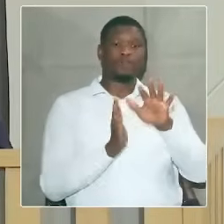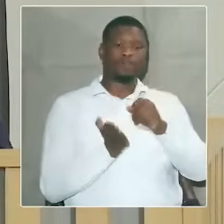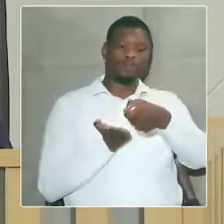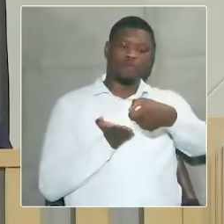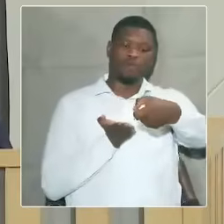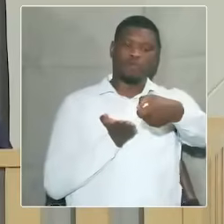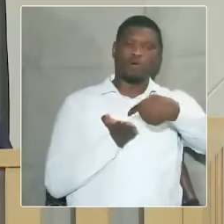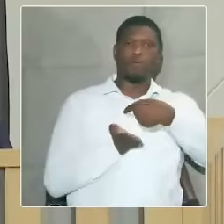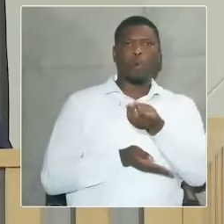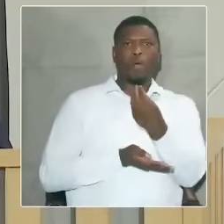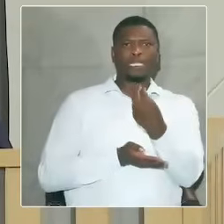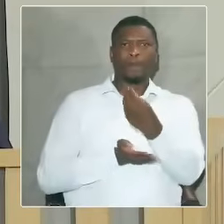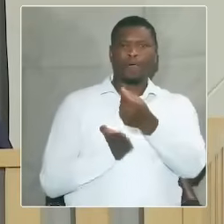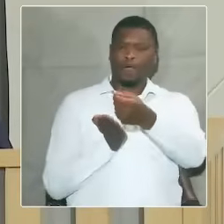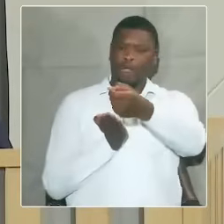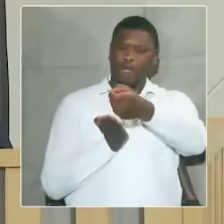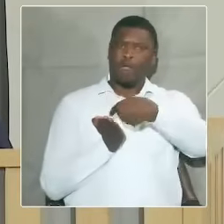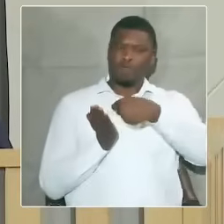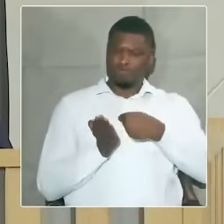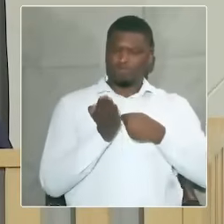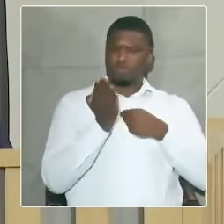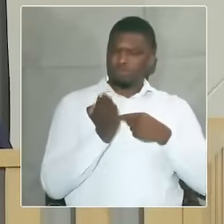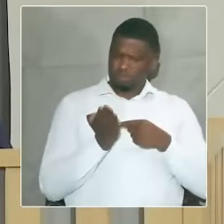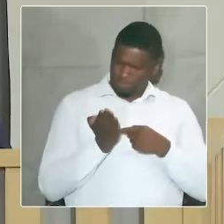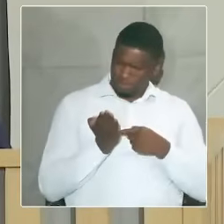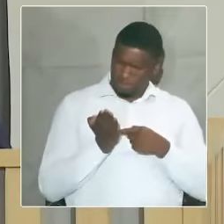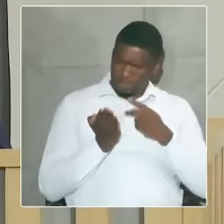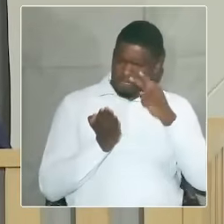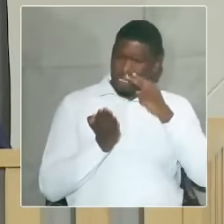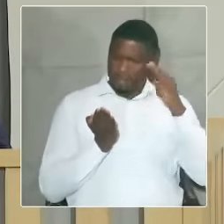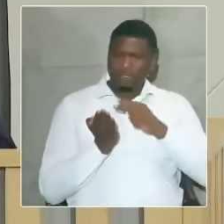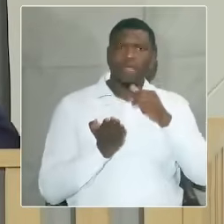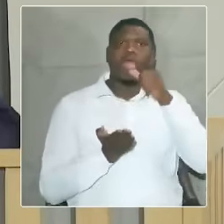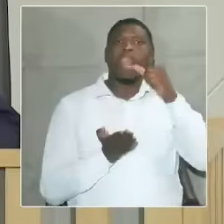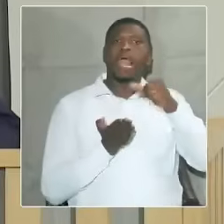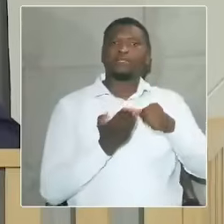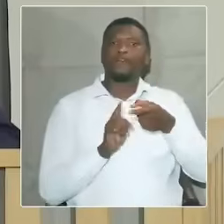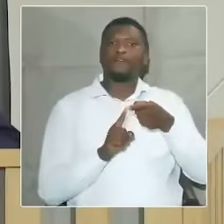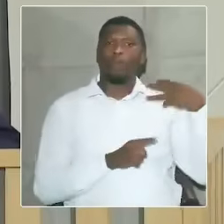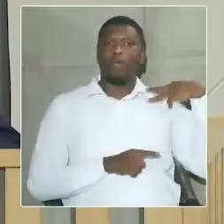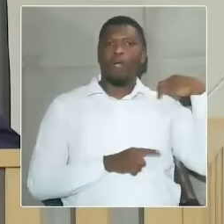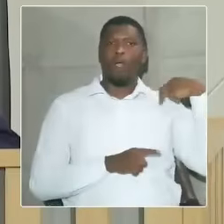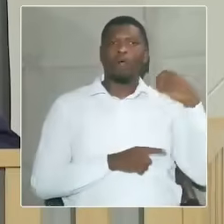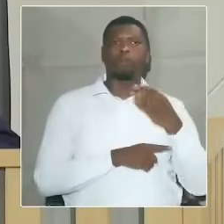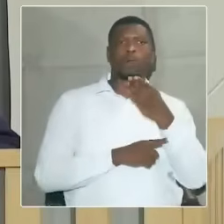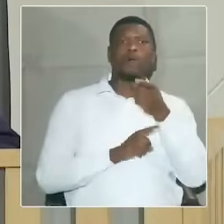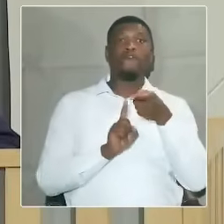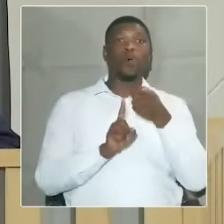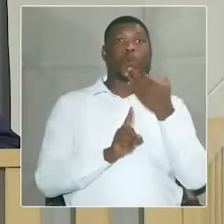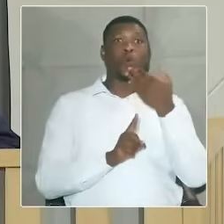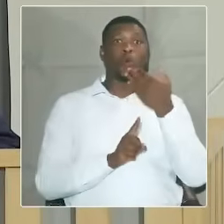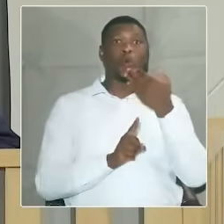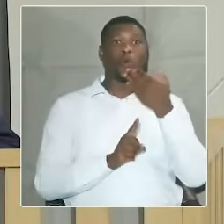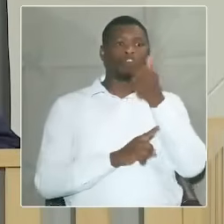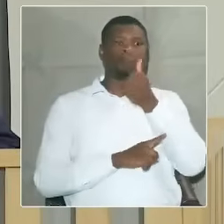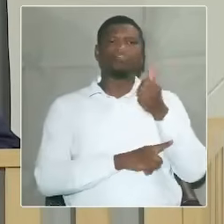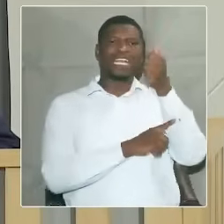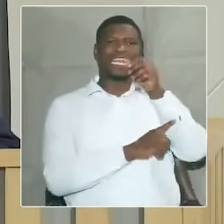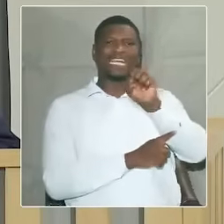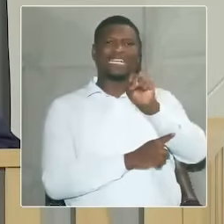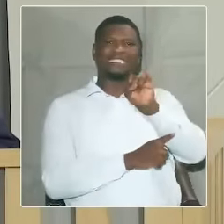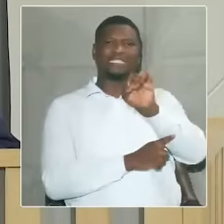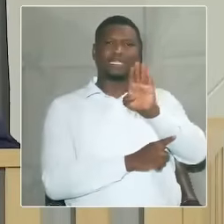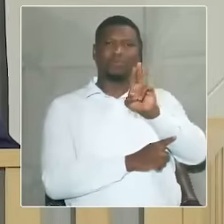Masemola regarding a letter from the minister. Major General Masemola is working in